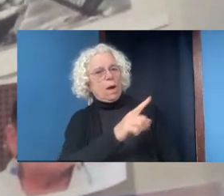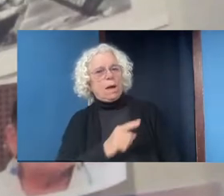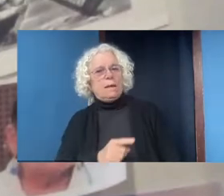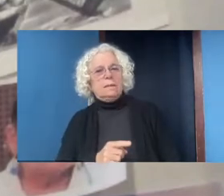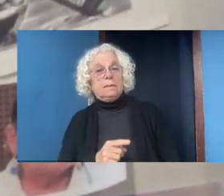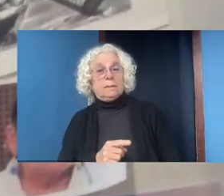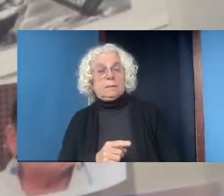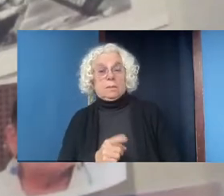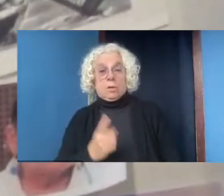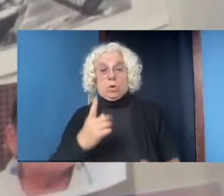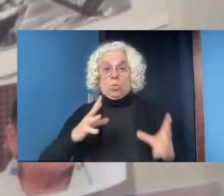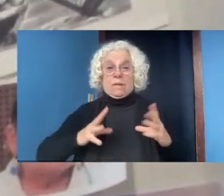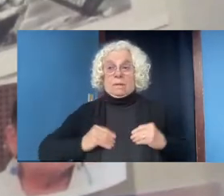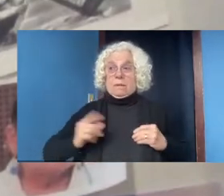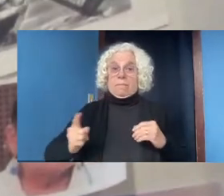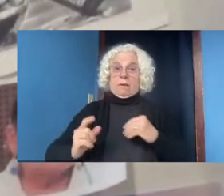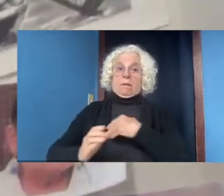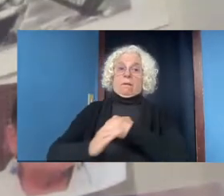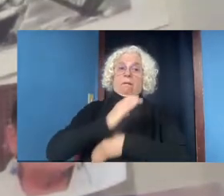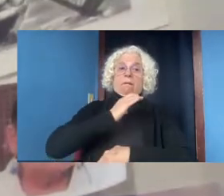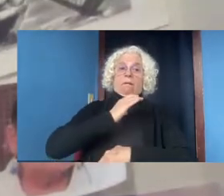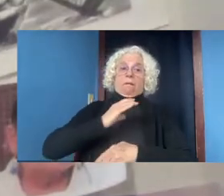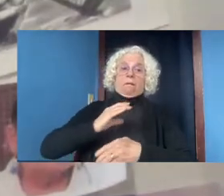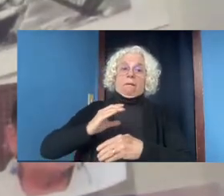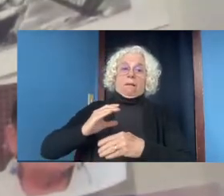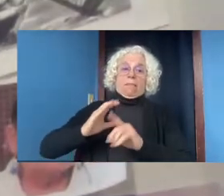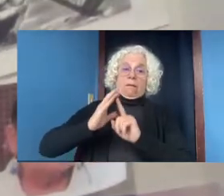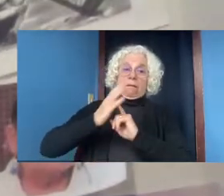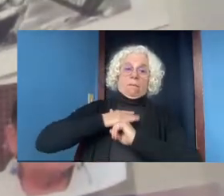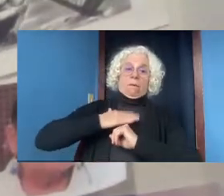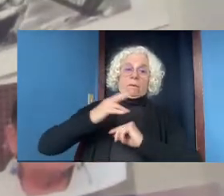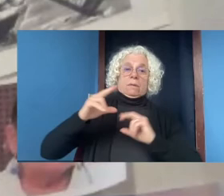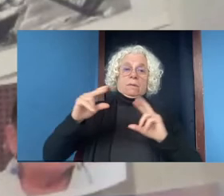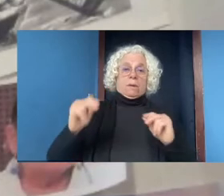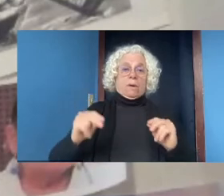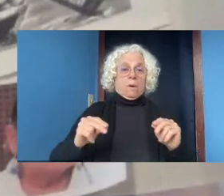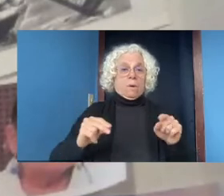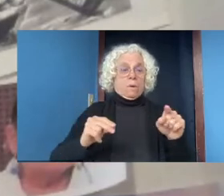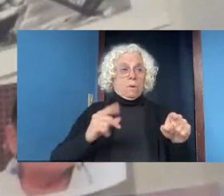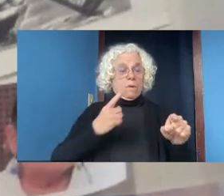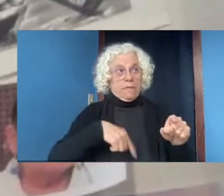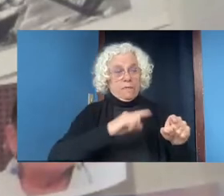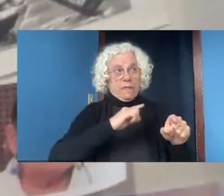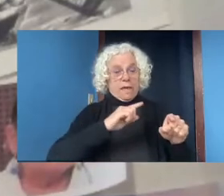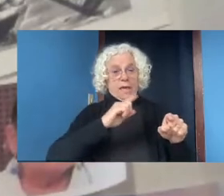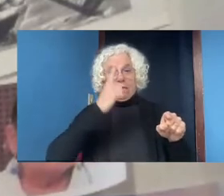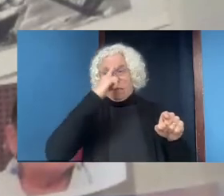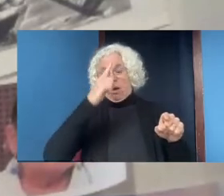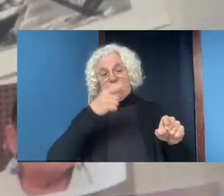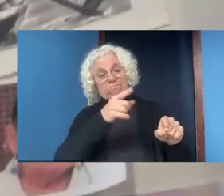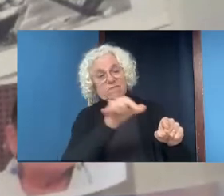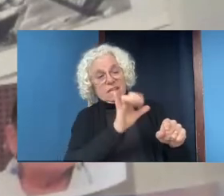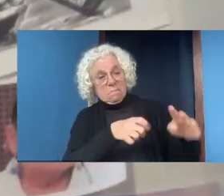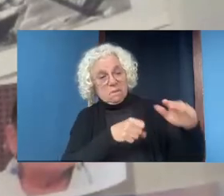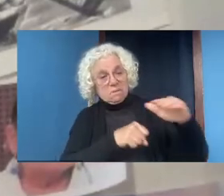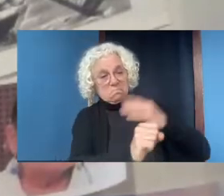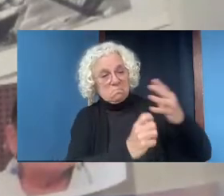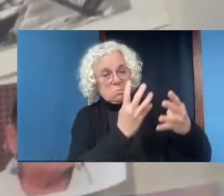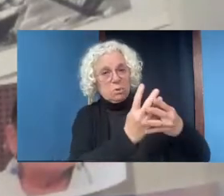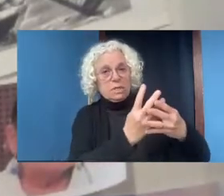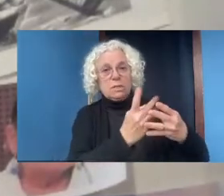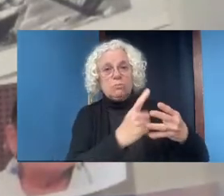well. Mind imprisonment gave way to visions. Our dreams could not be confined by the walls